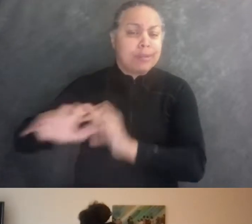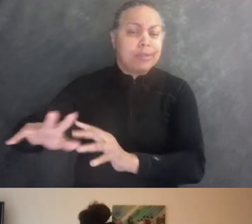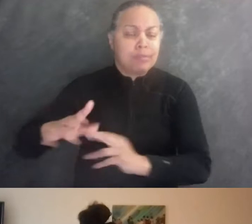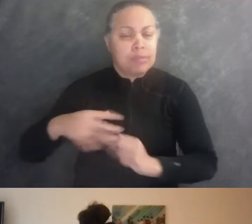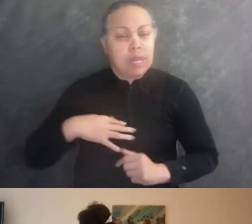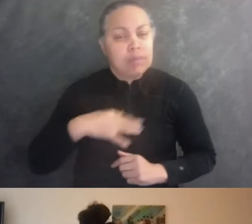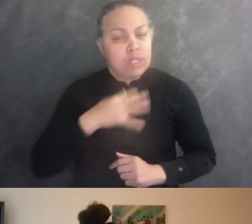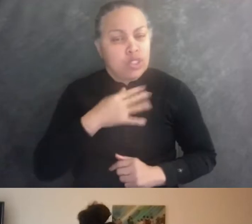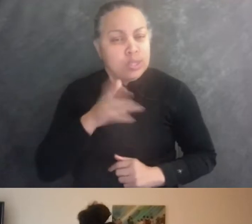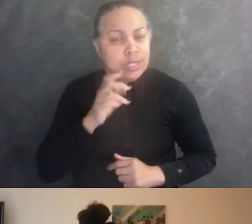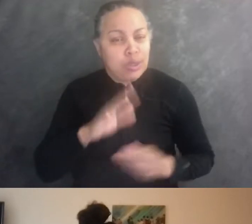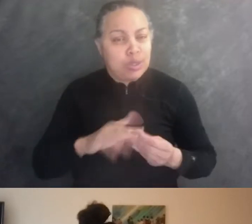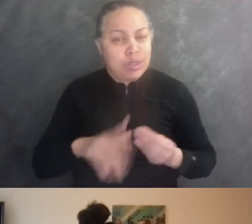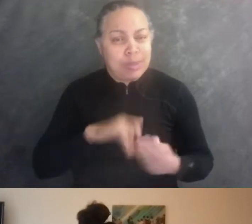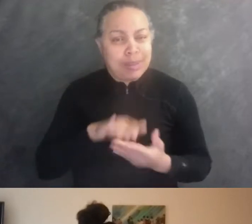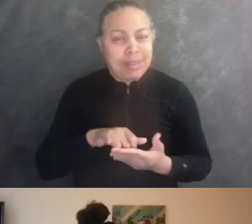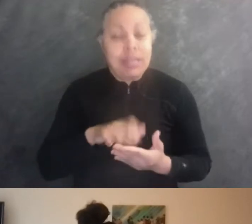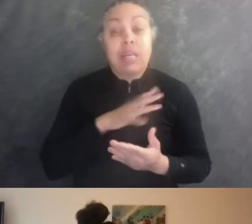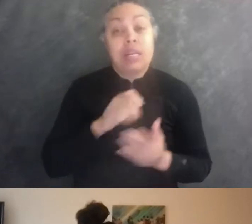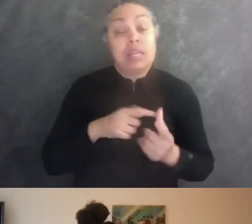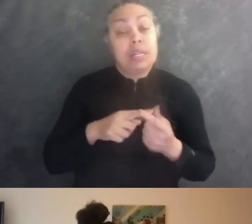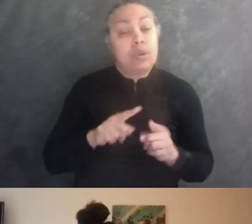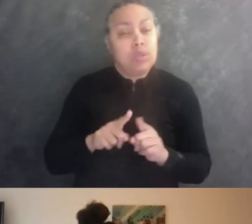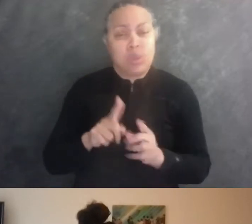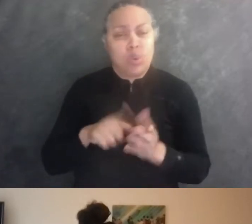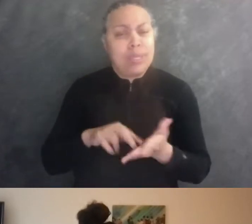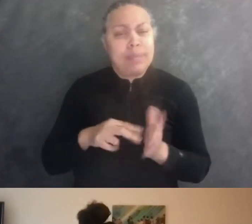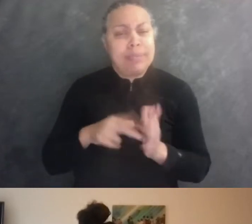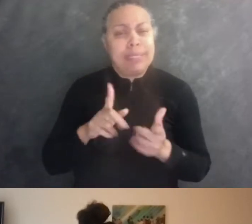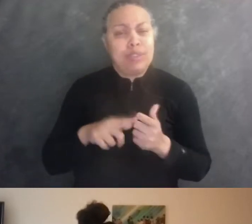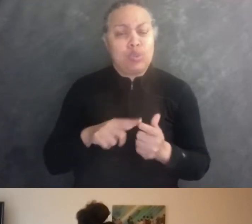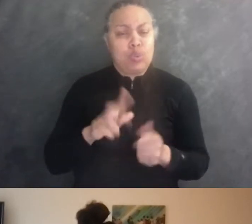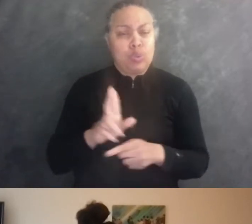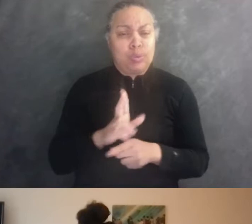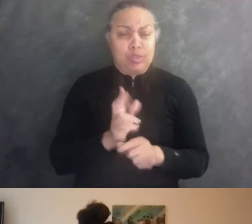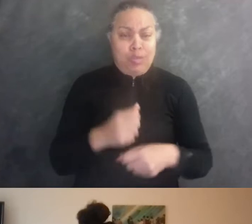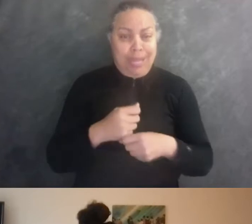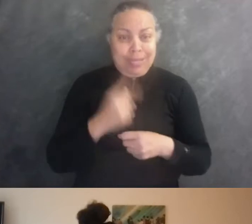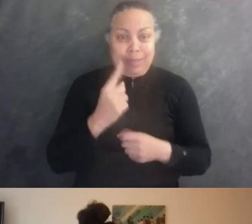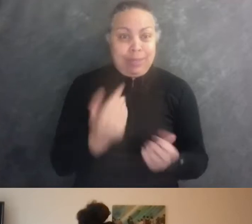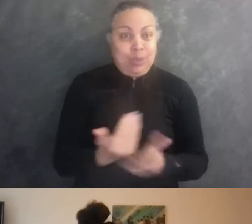talk about that. And then also to think about what it means to fashion that object anew.